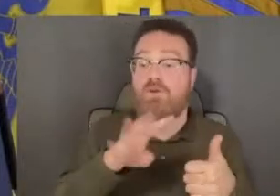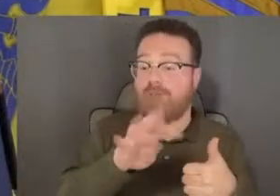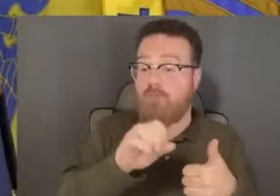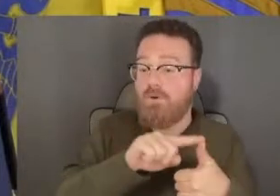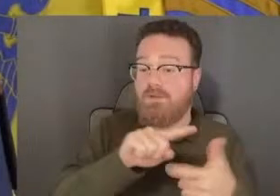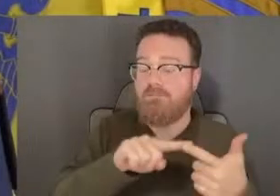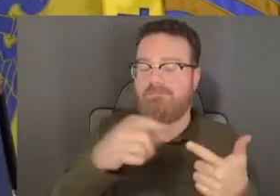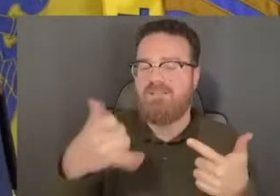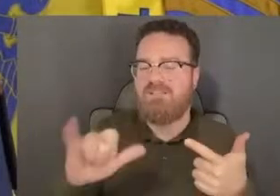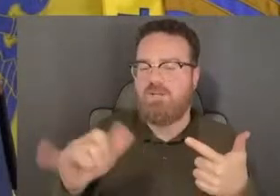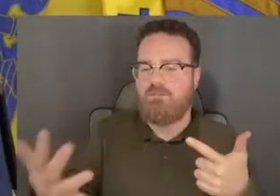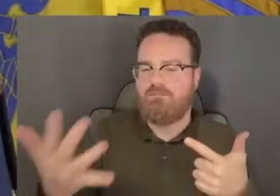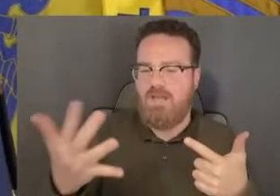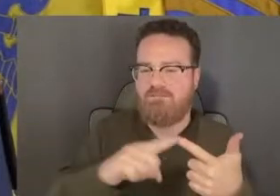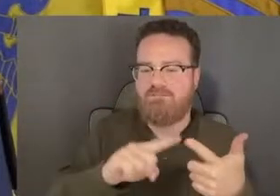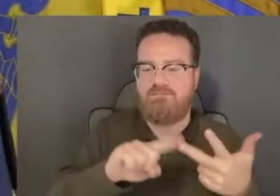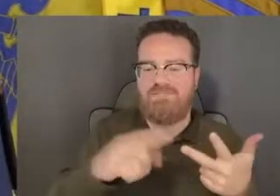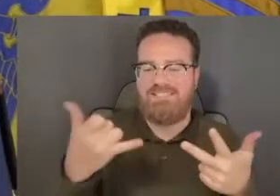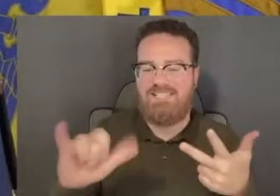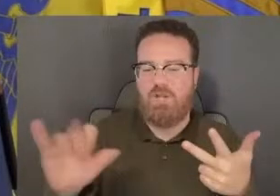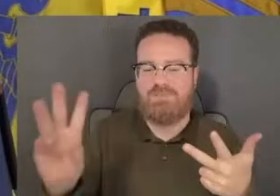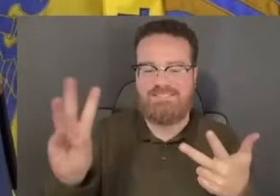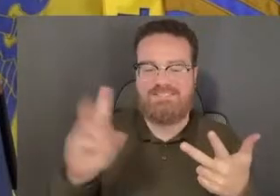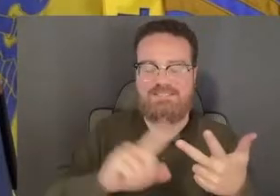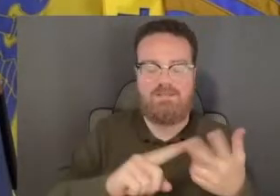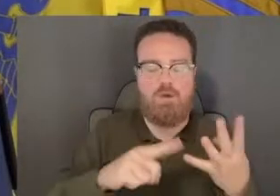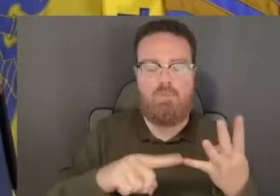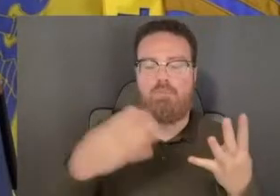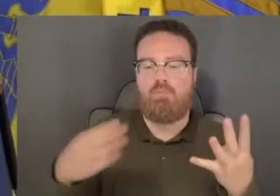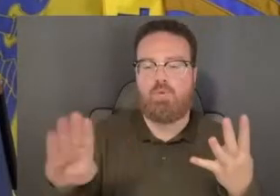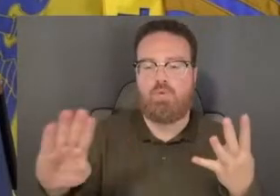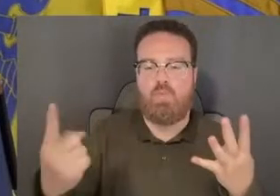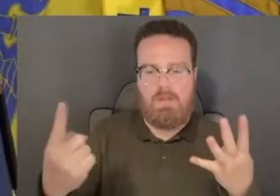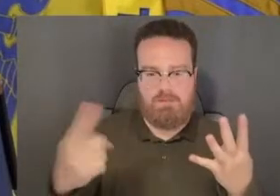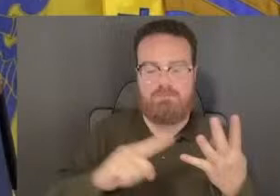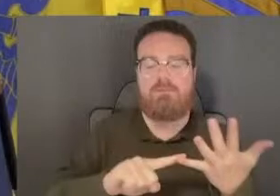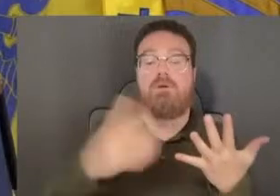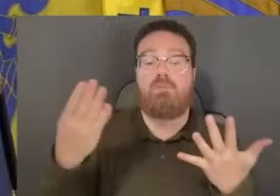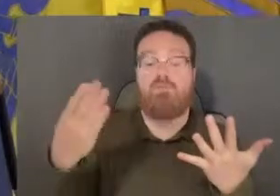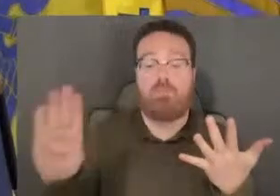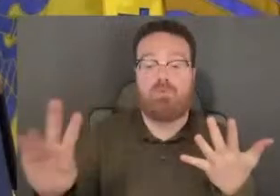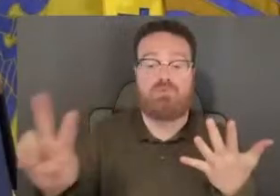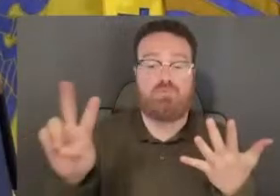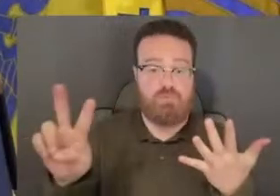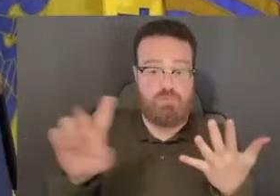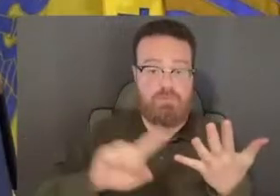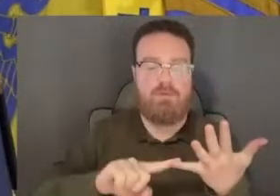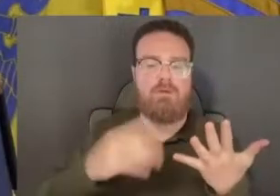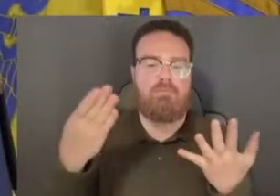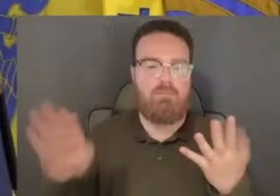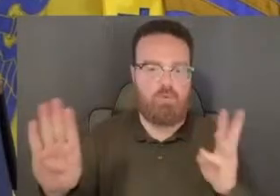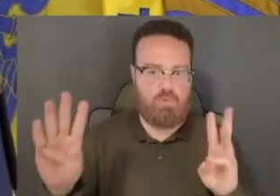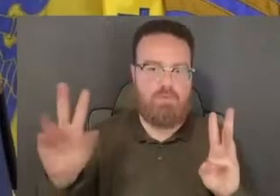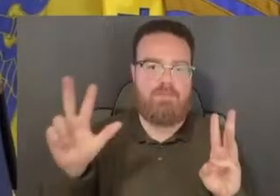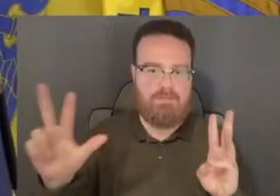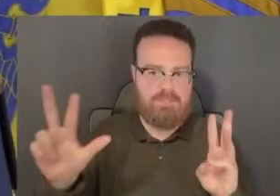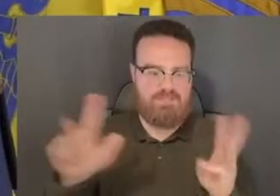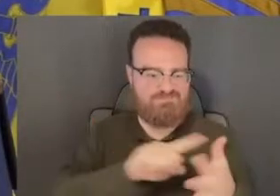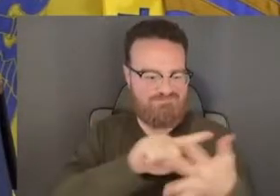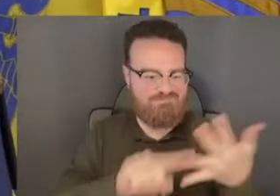number 6, blue dye number 1, blue dye number 2, and green dye number 3 by the end of next year.